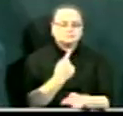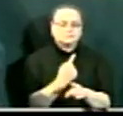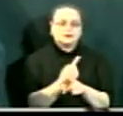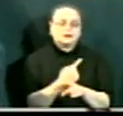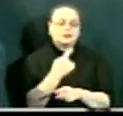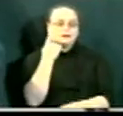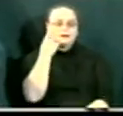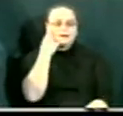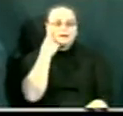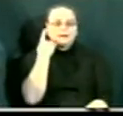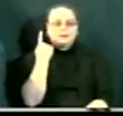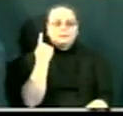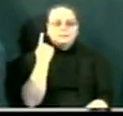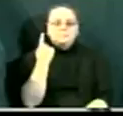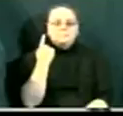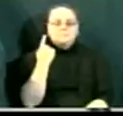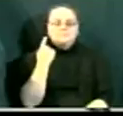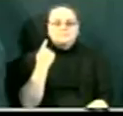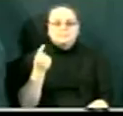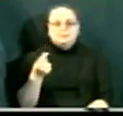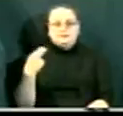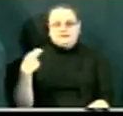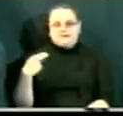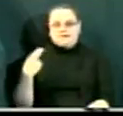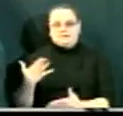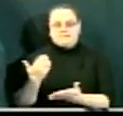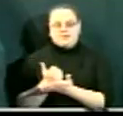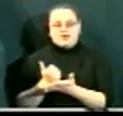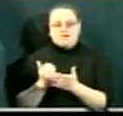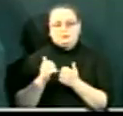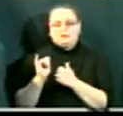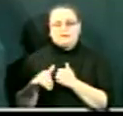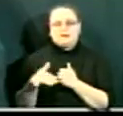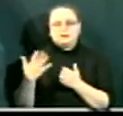think just one little bit of history that might help with that is that